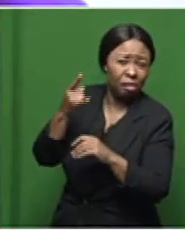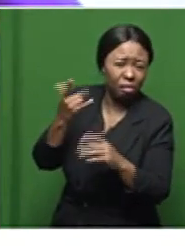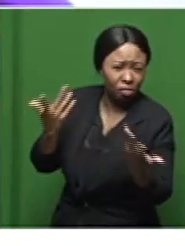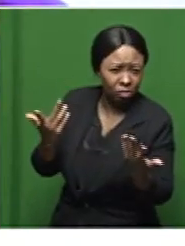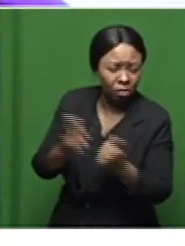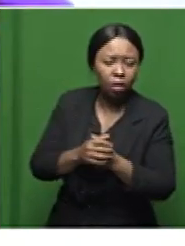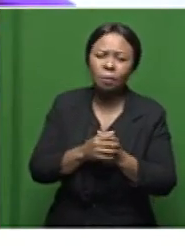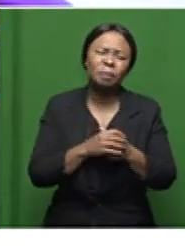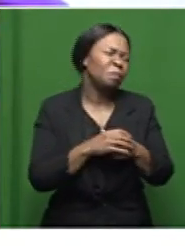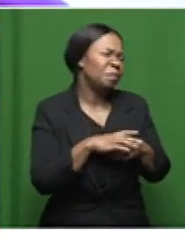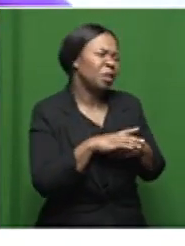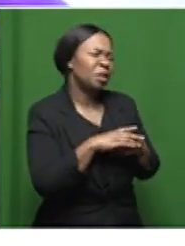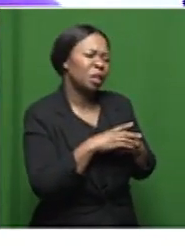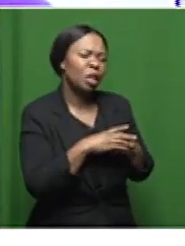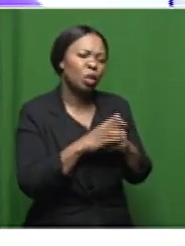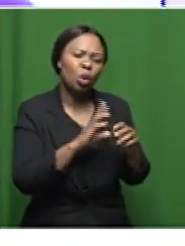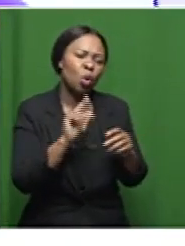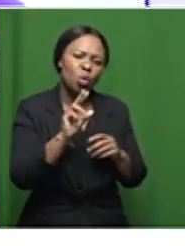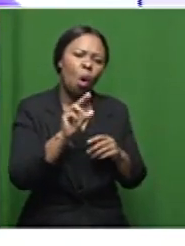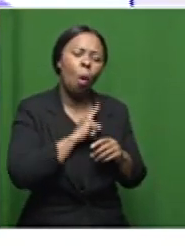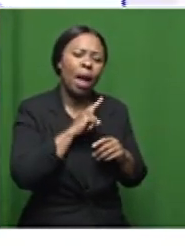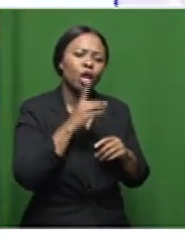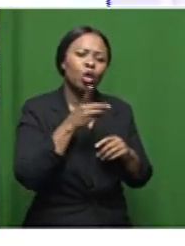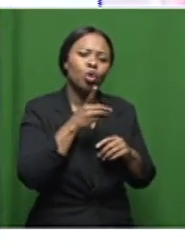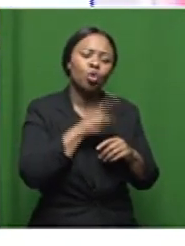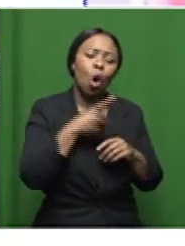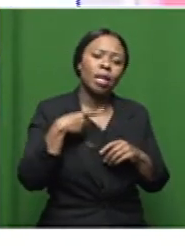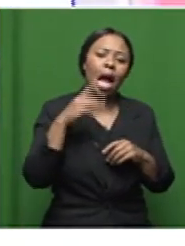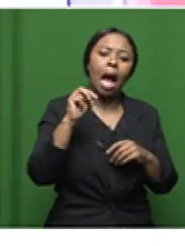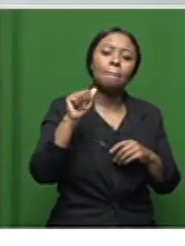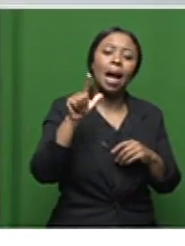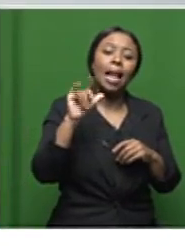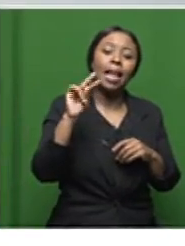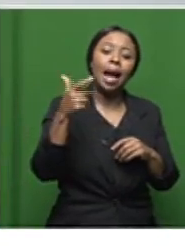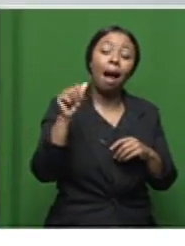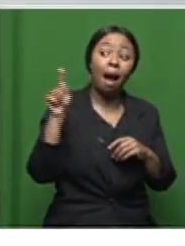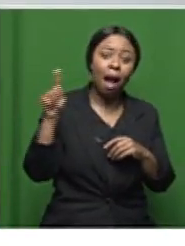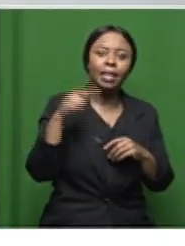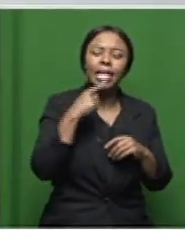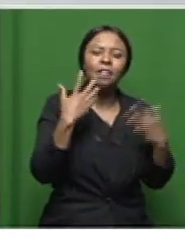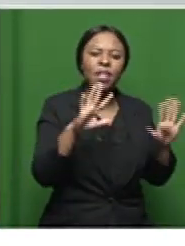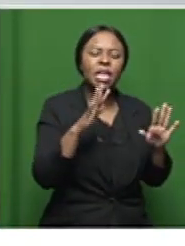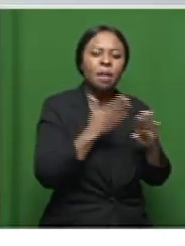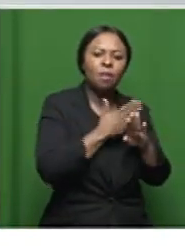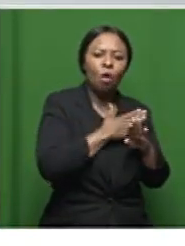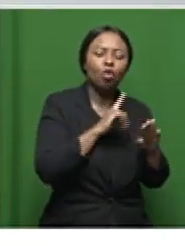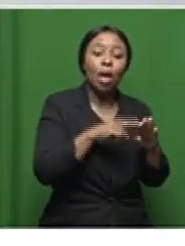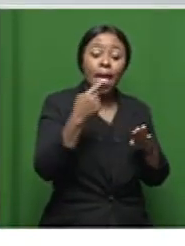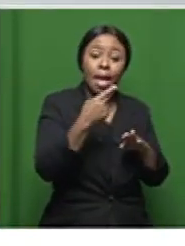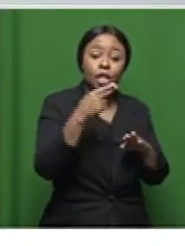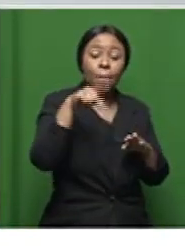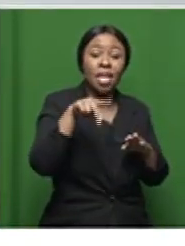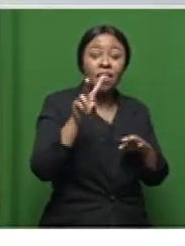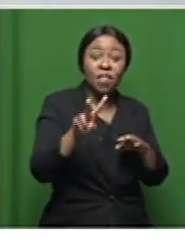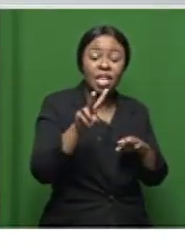Generally not, because as Dr. Maringa rightfully said earlier on, since the inception of the